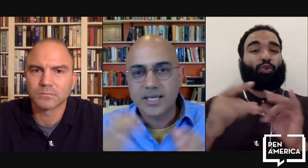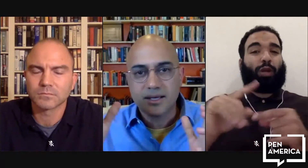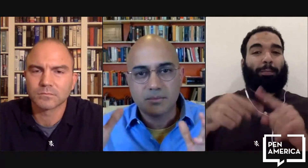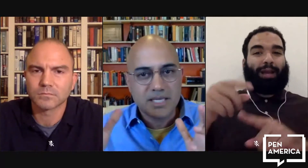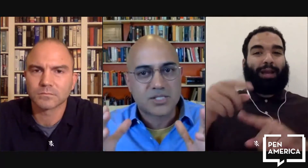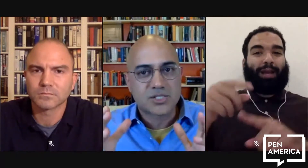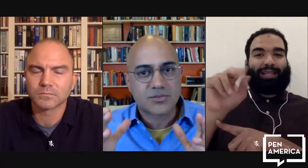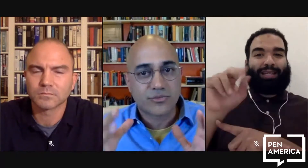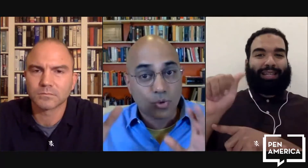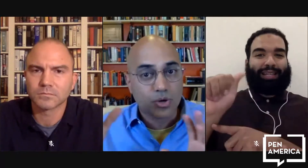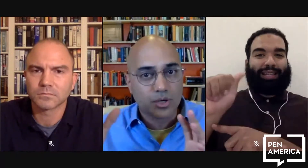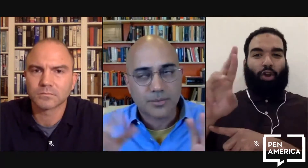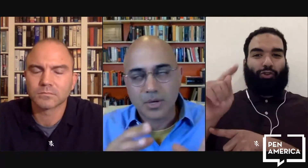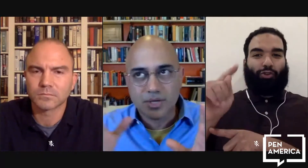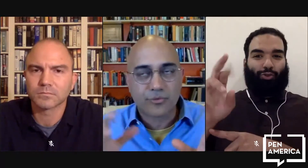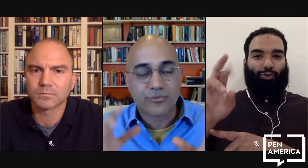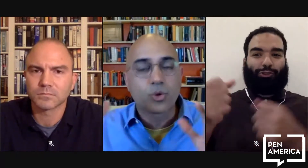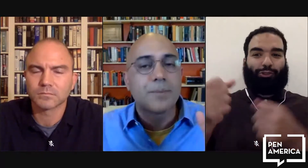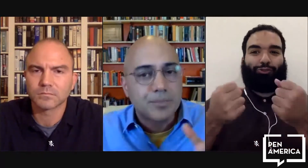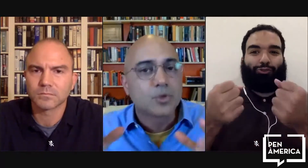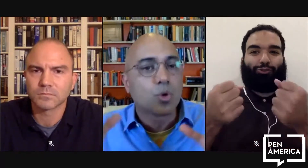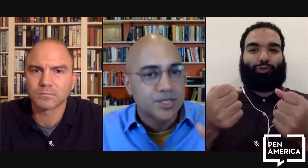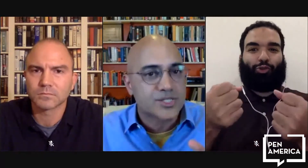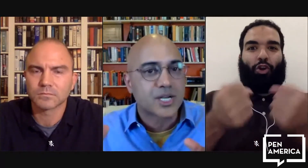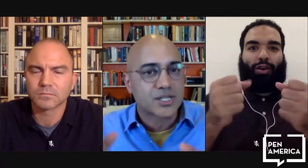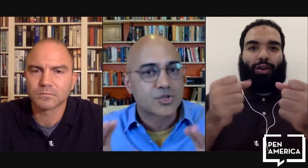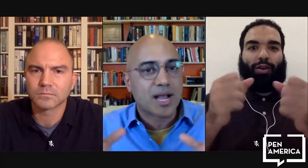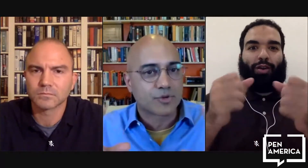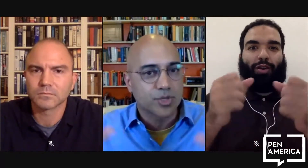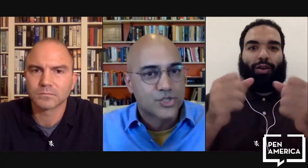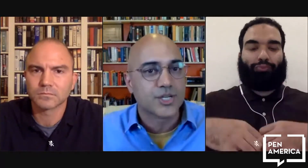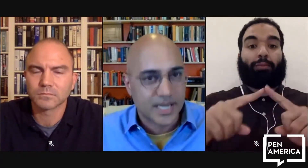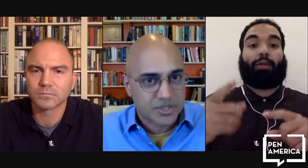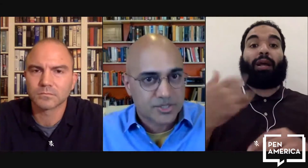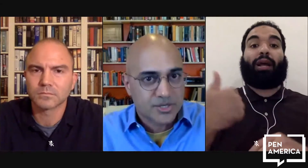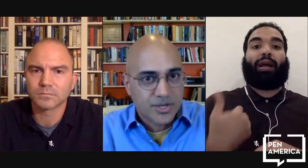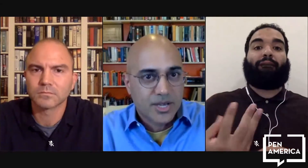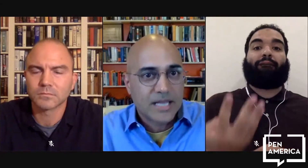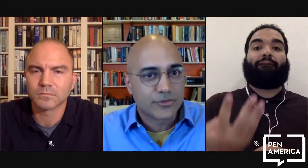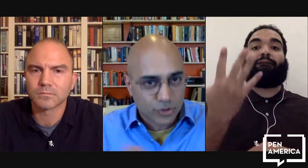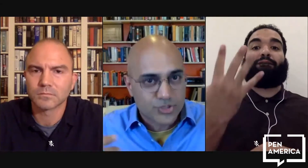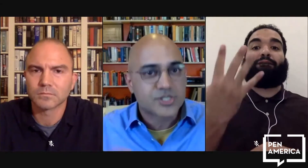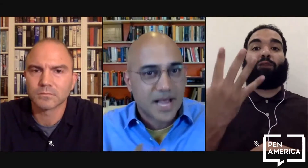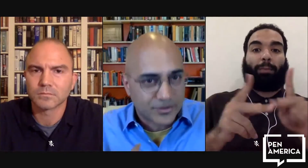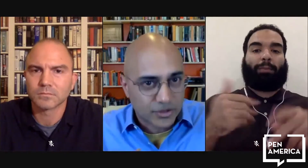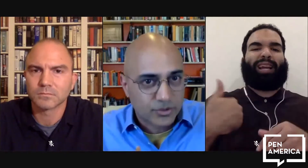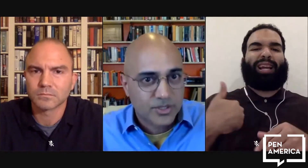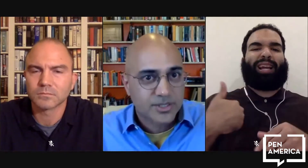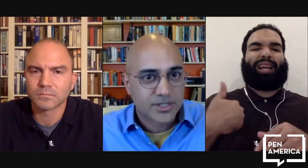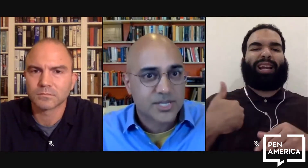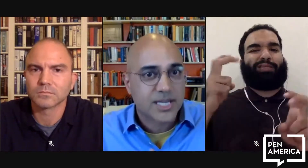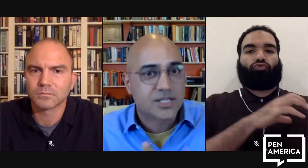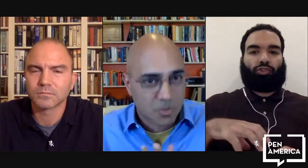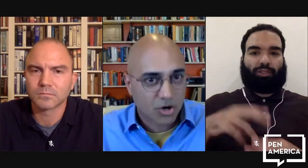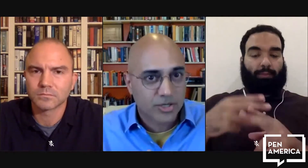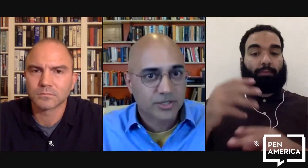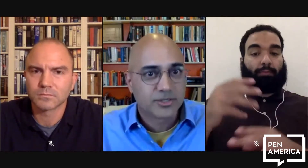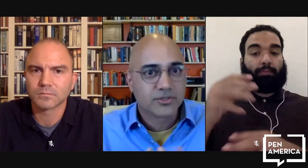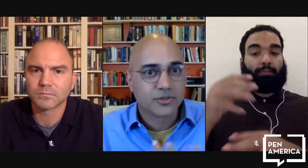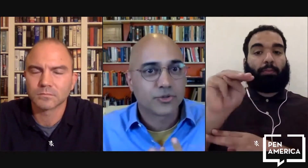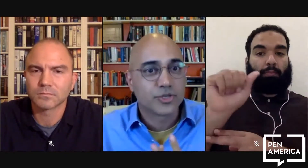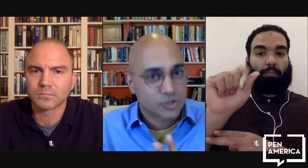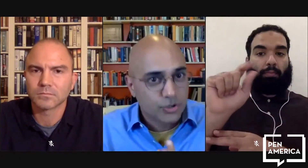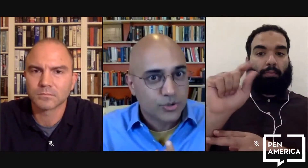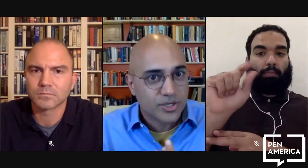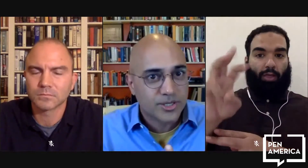then he meets there are four people who are discussed who have Christian names. And the first is Matthew, the second is Mark,